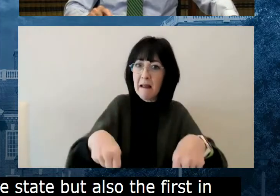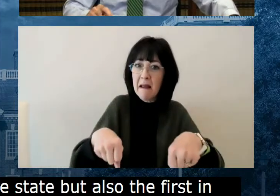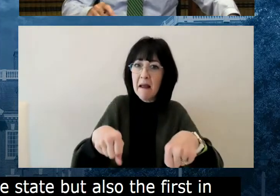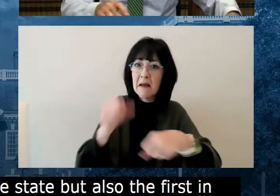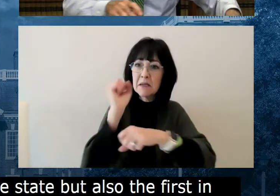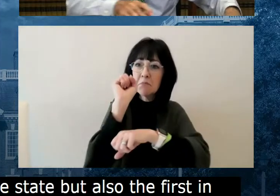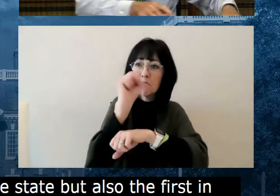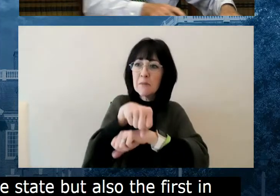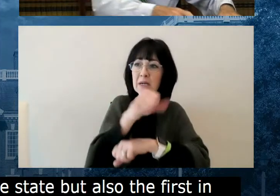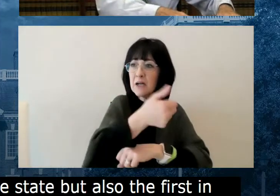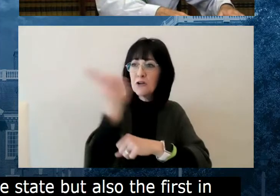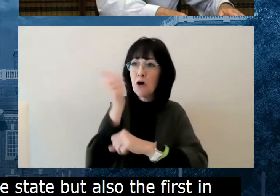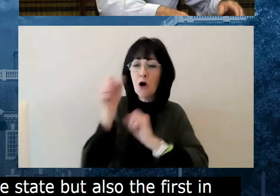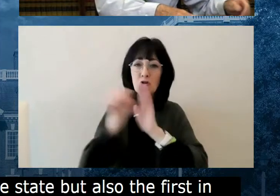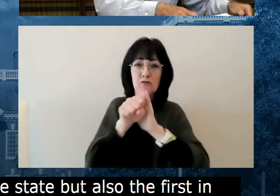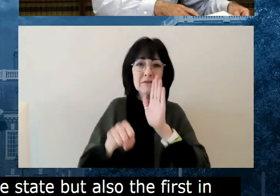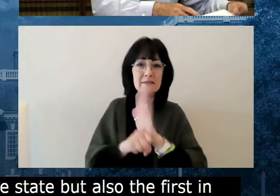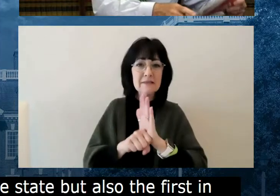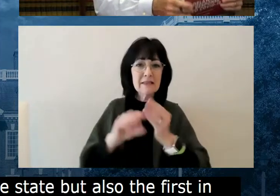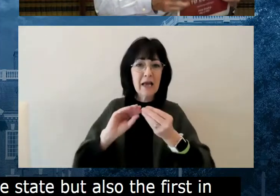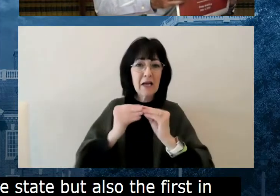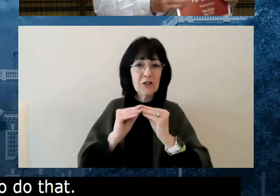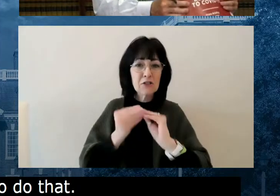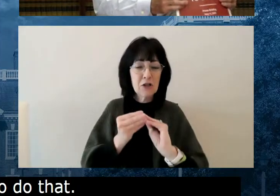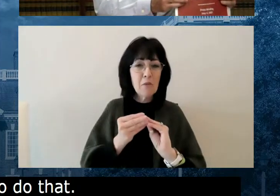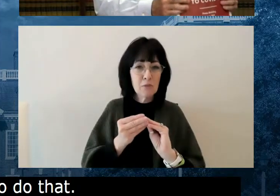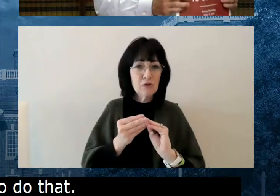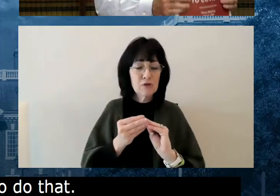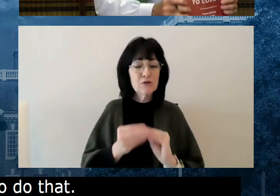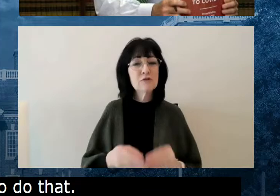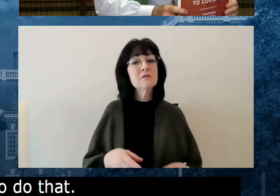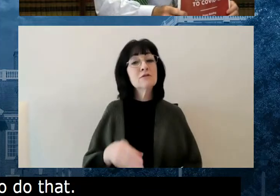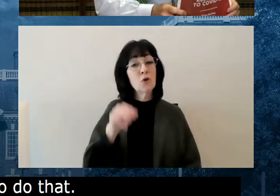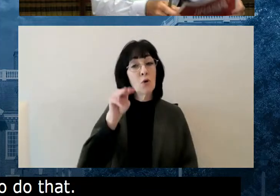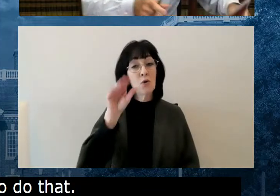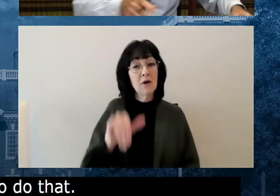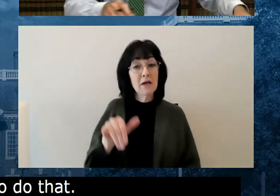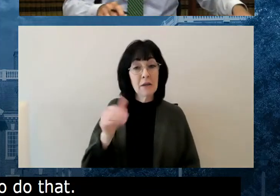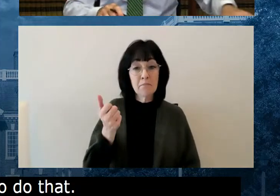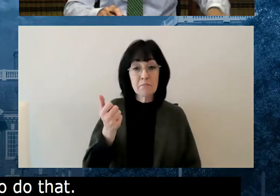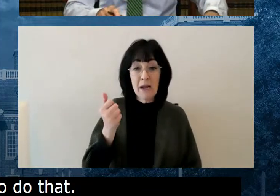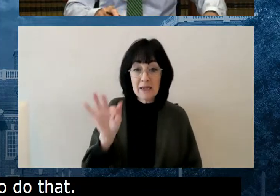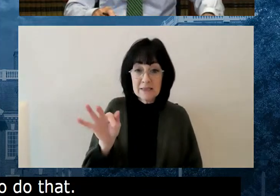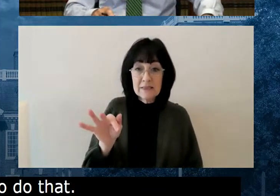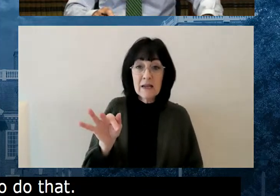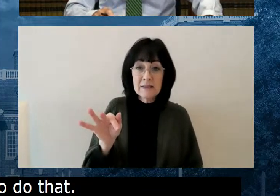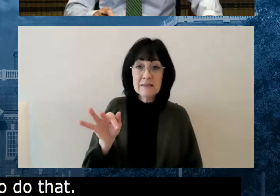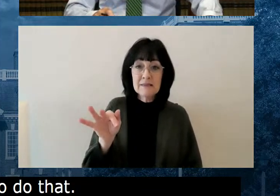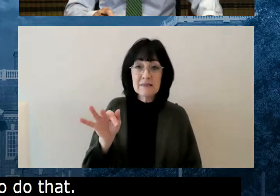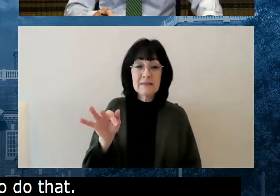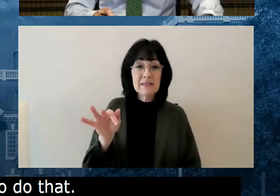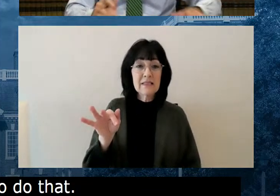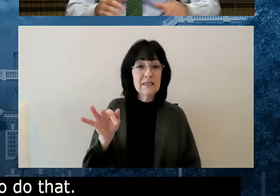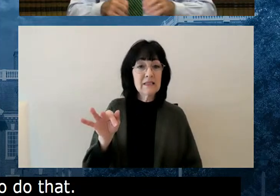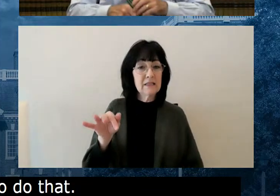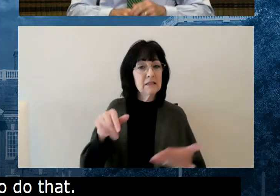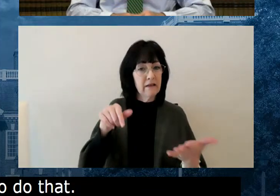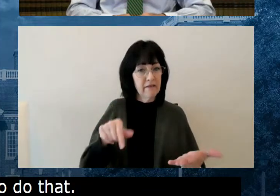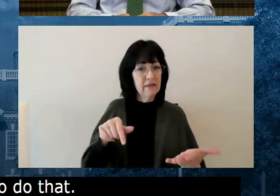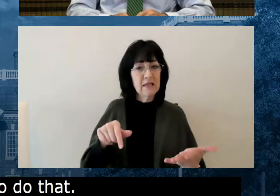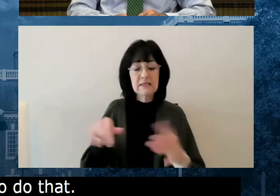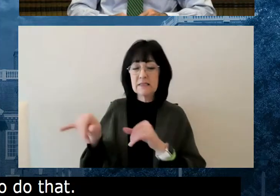news today across our state, effective May 19th. As I said, this is very consistent